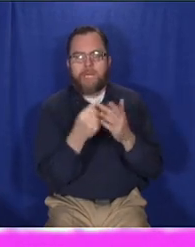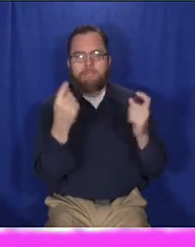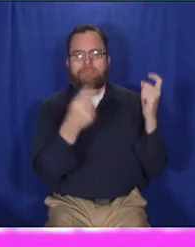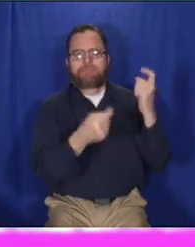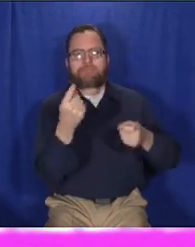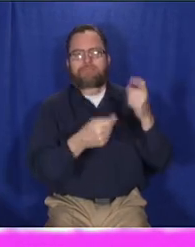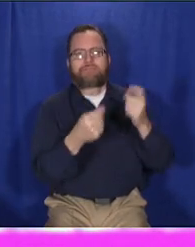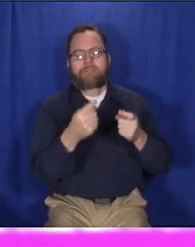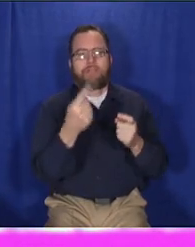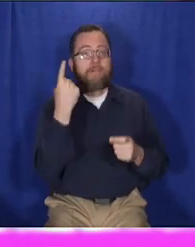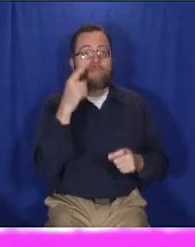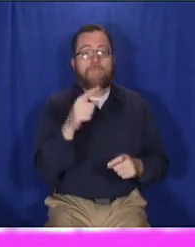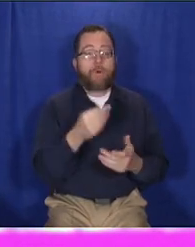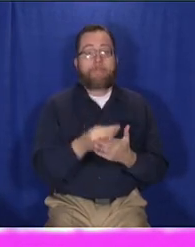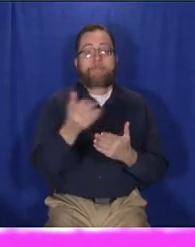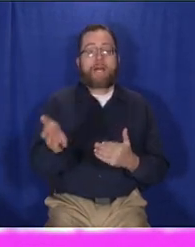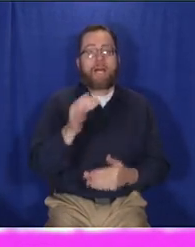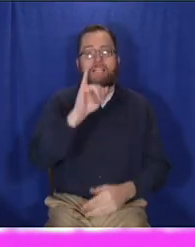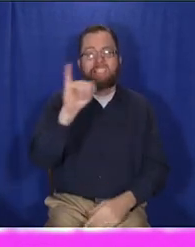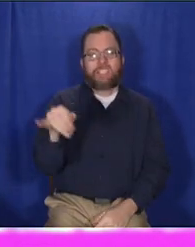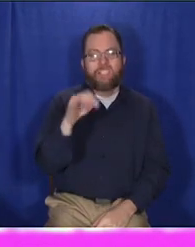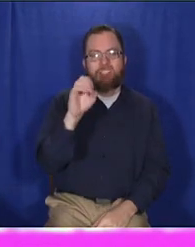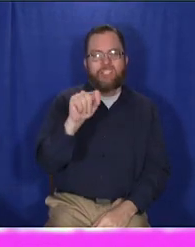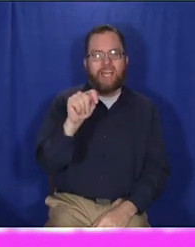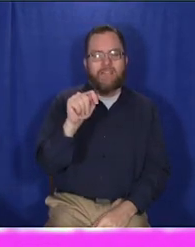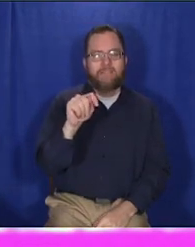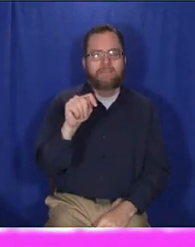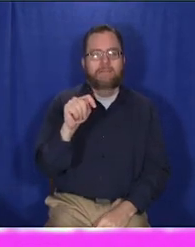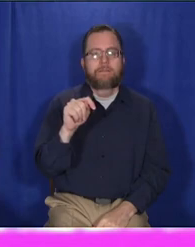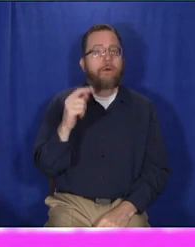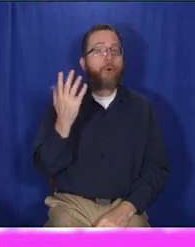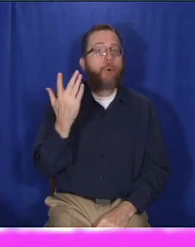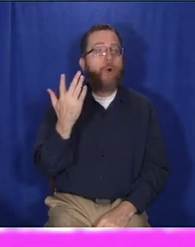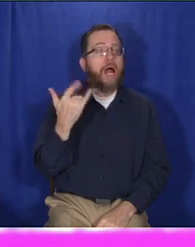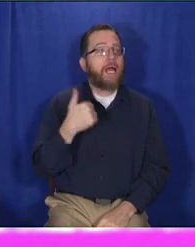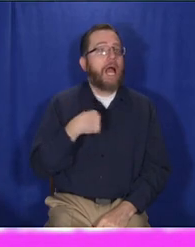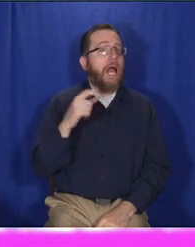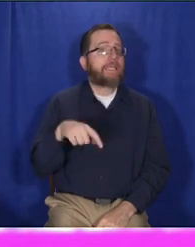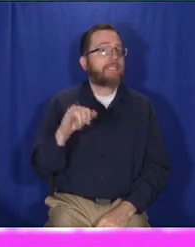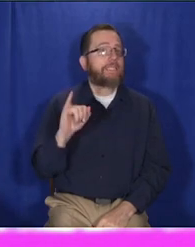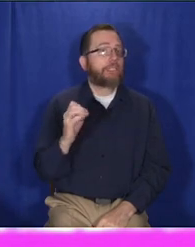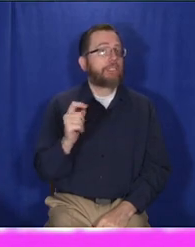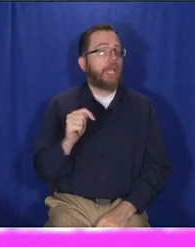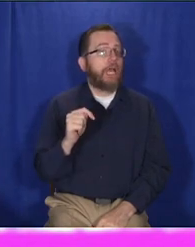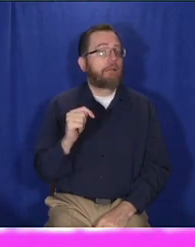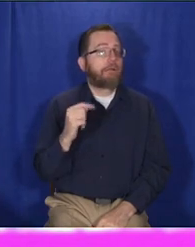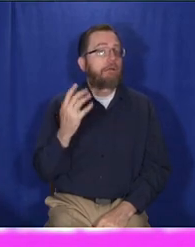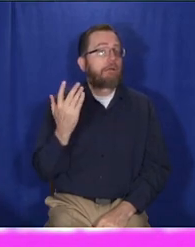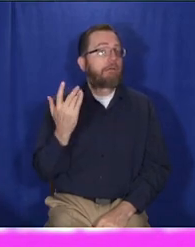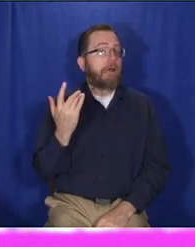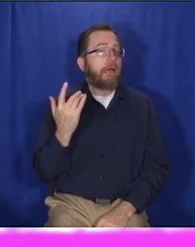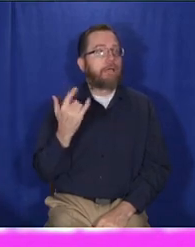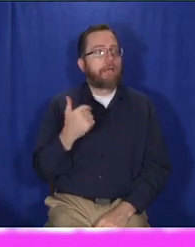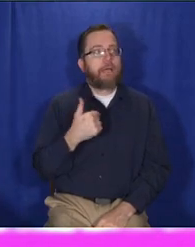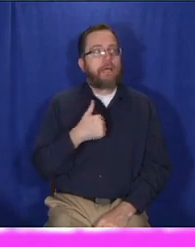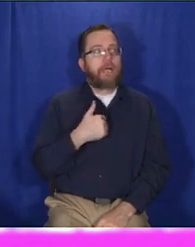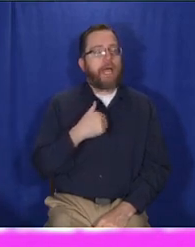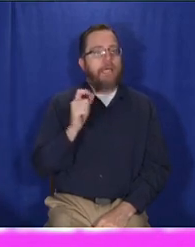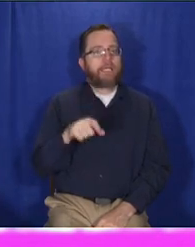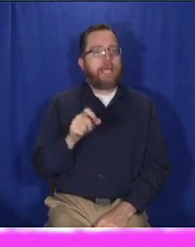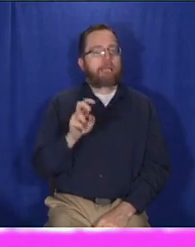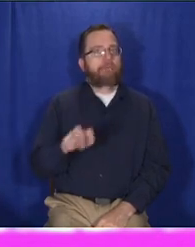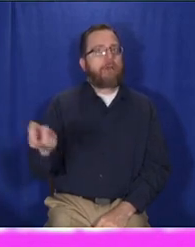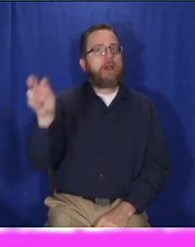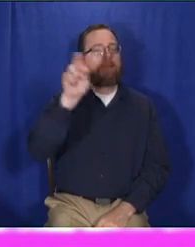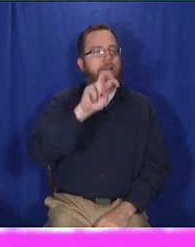contribute to buying me this jet. And it's for ministry, you know what I'm saying? Because this anointing just can't fit in Southwest Airlines, you know what I'm saying? It can't fit in Coach.